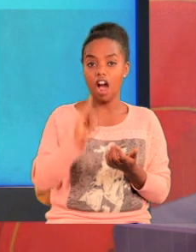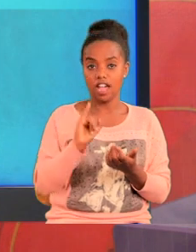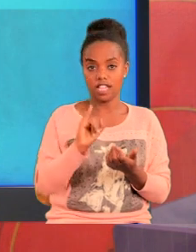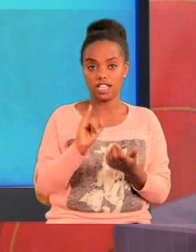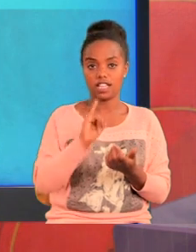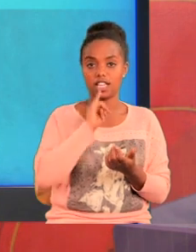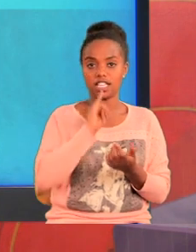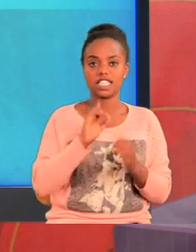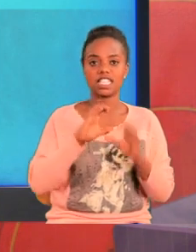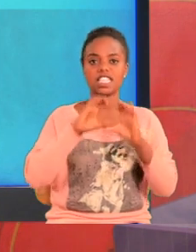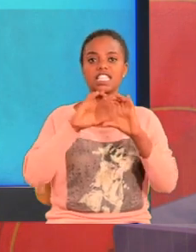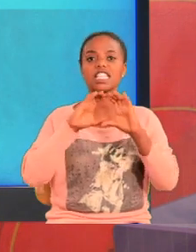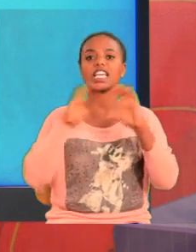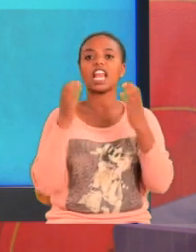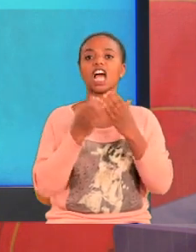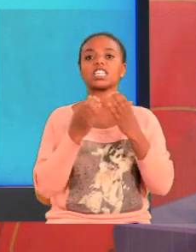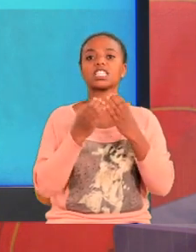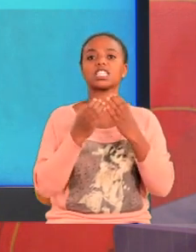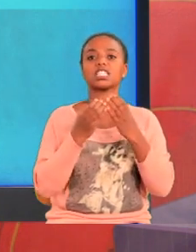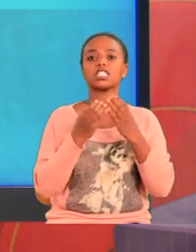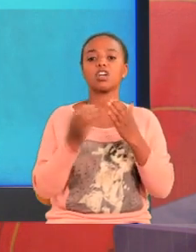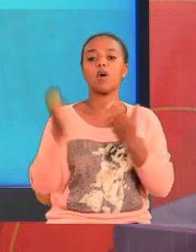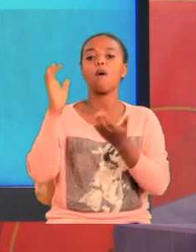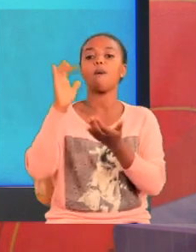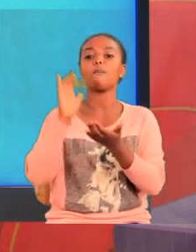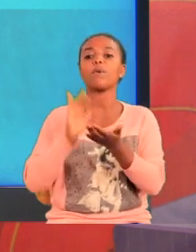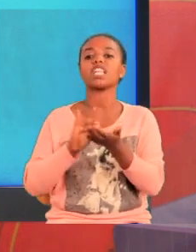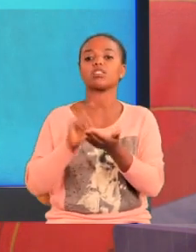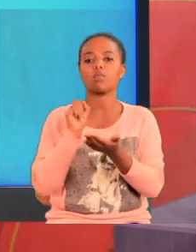the class mark of, or the class midpoint of